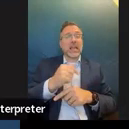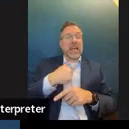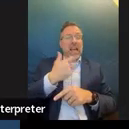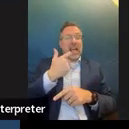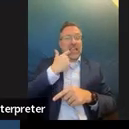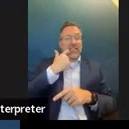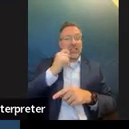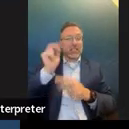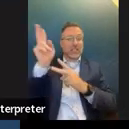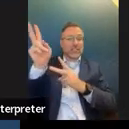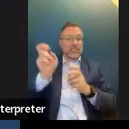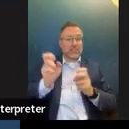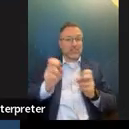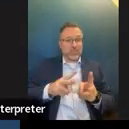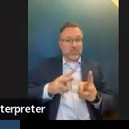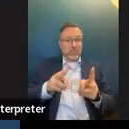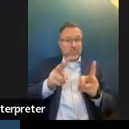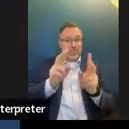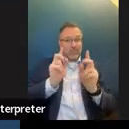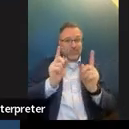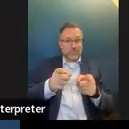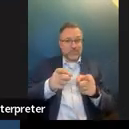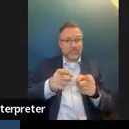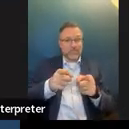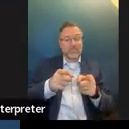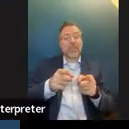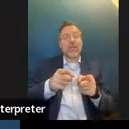little blurb out because